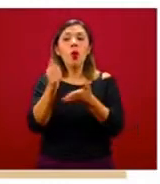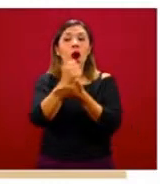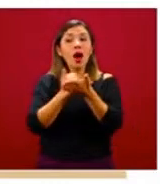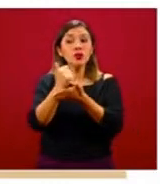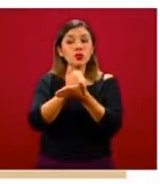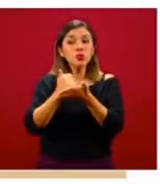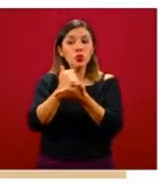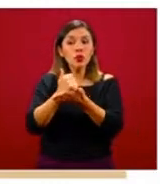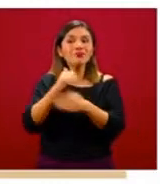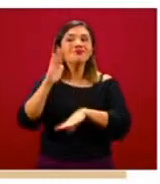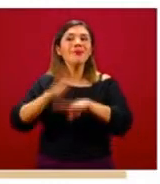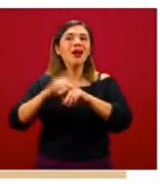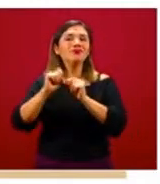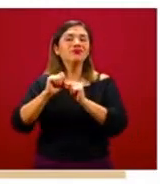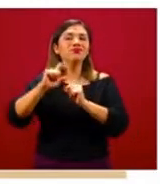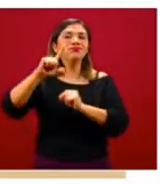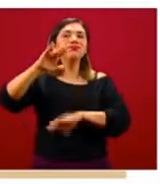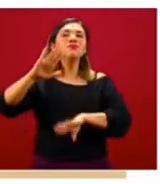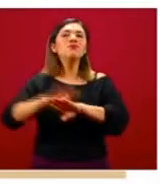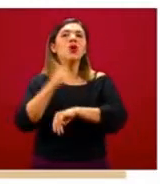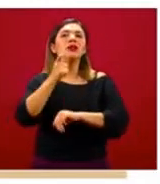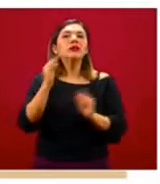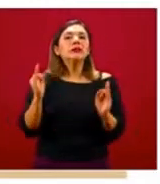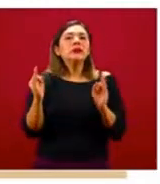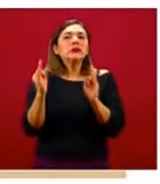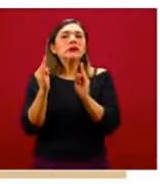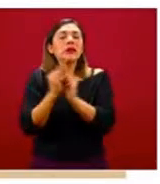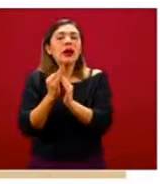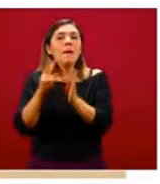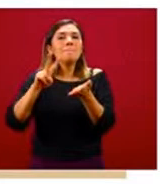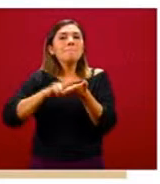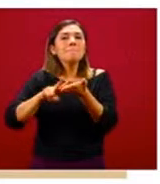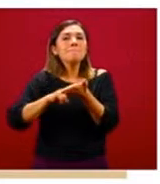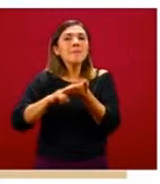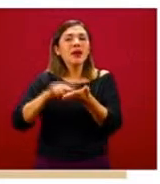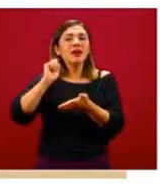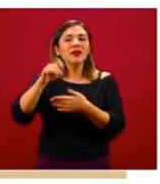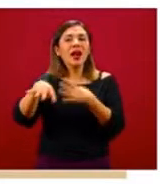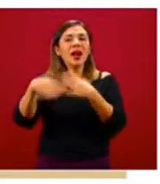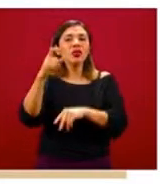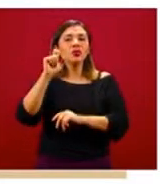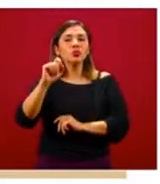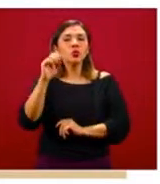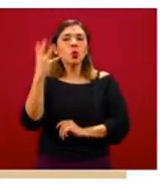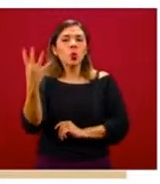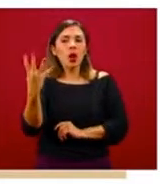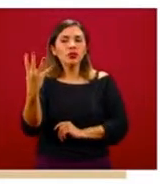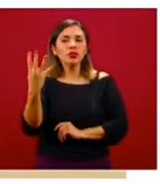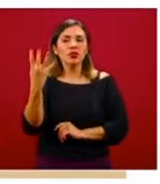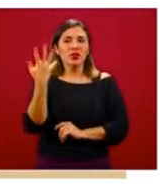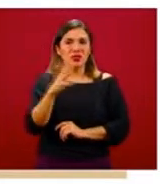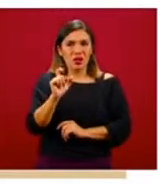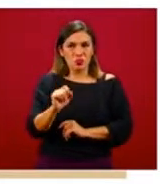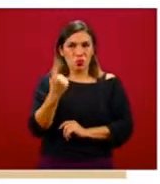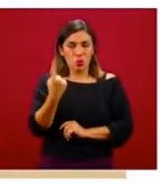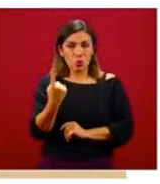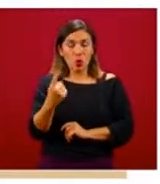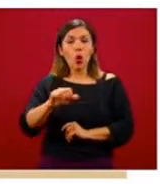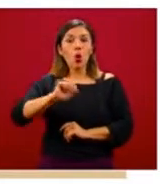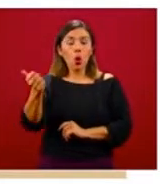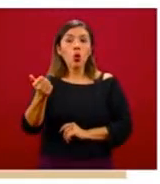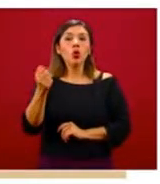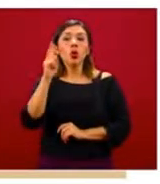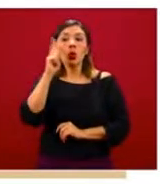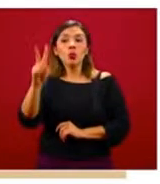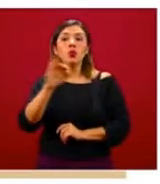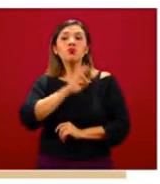total. se ha ido That's the incrementando blue porque one. se va How it acercando has a la verde, increased es el because it has been 14.4 de reaching este the green 10.1, one y en un momento at